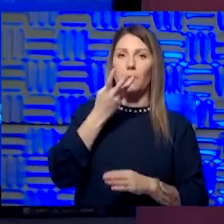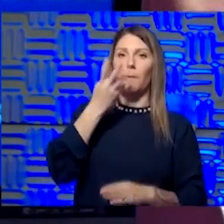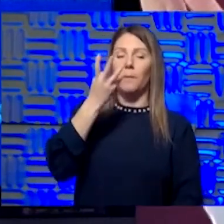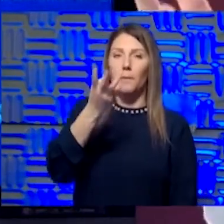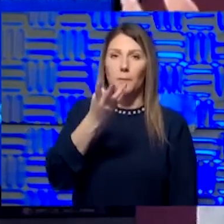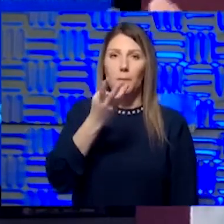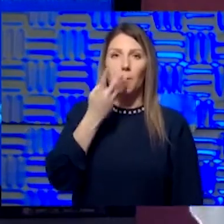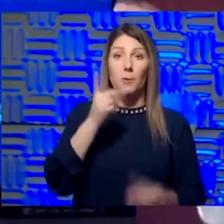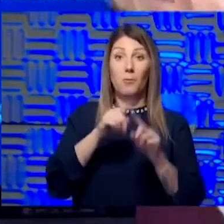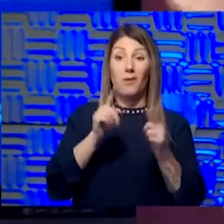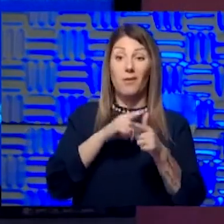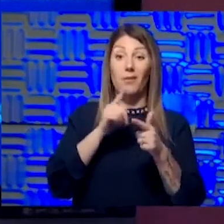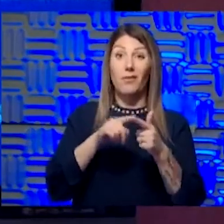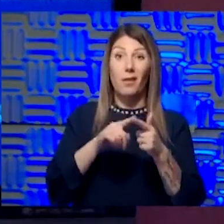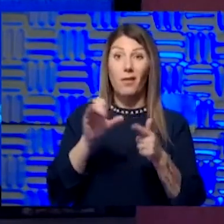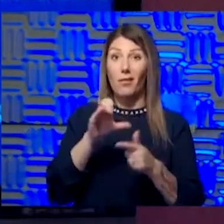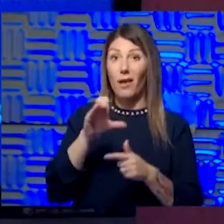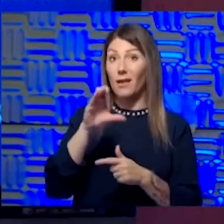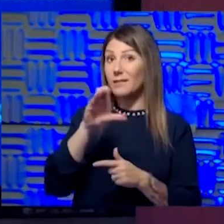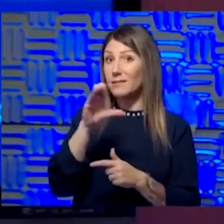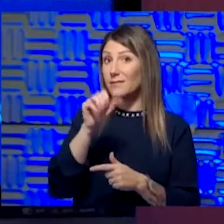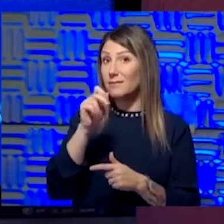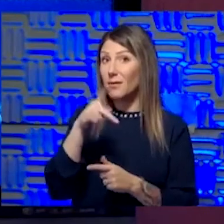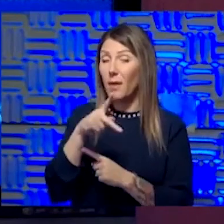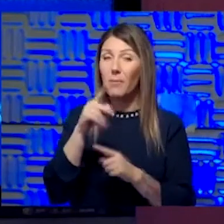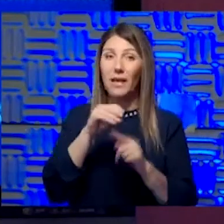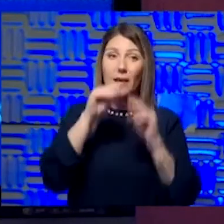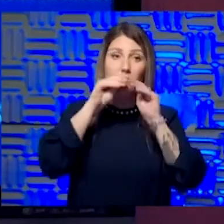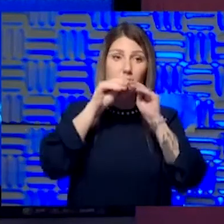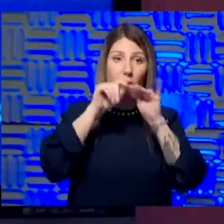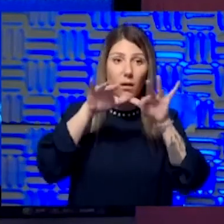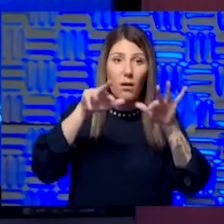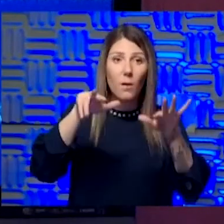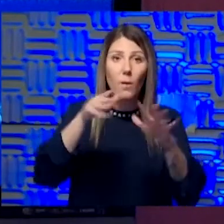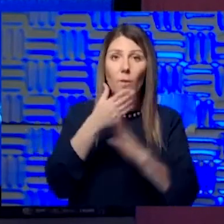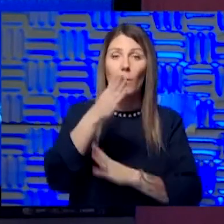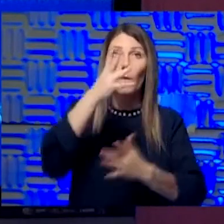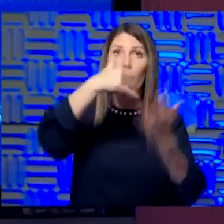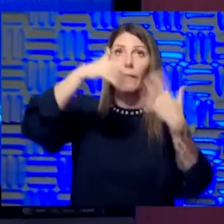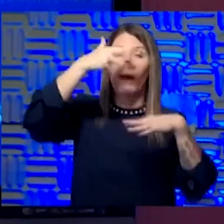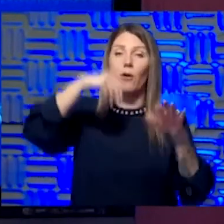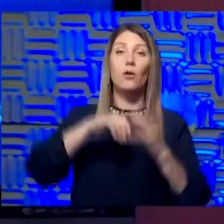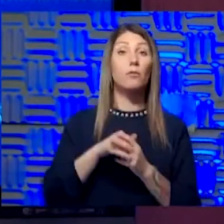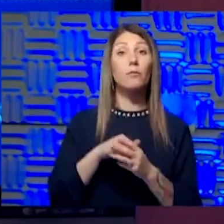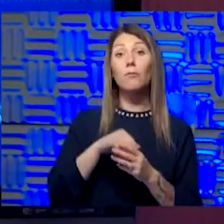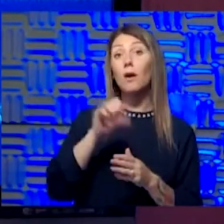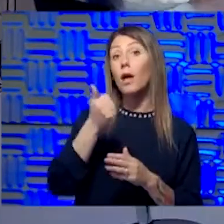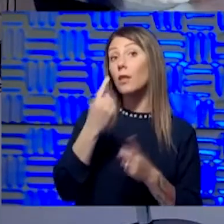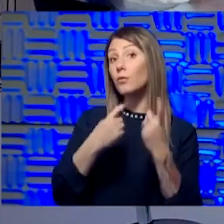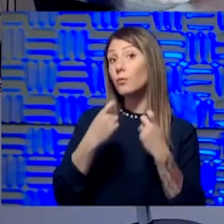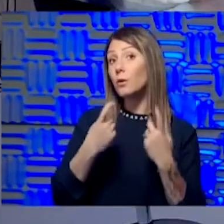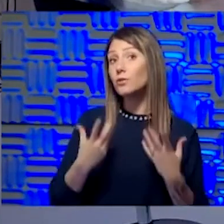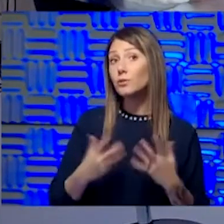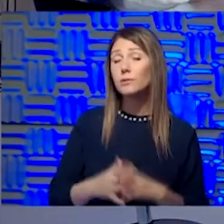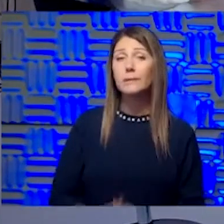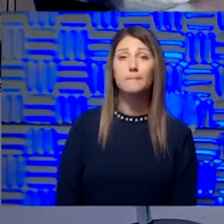the virus out into the air and in smaller forms. So, other questions?